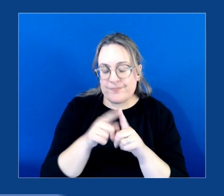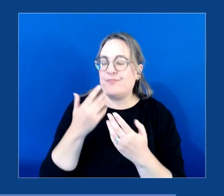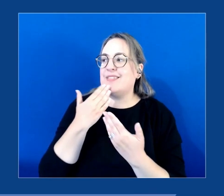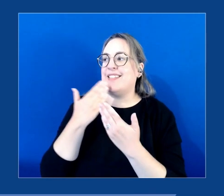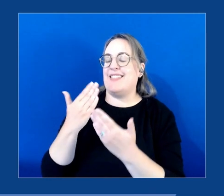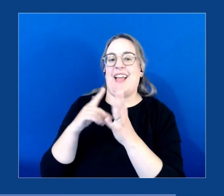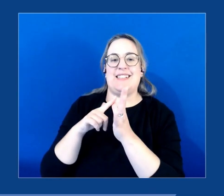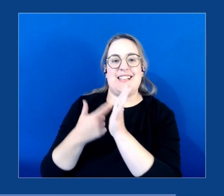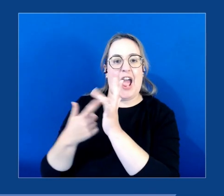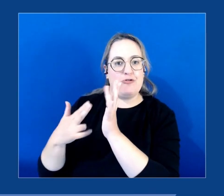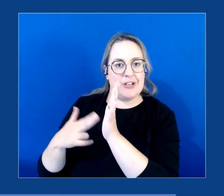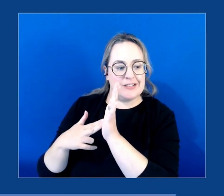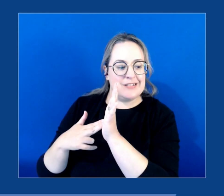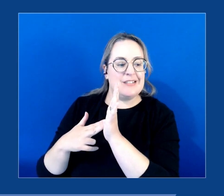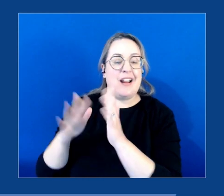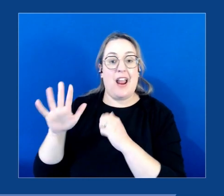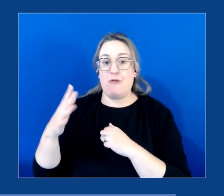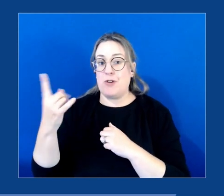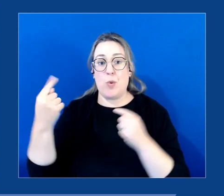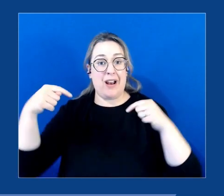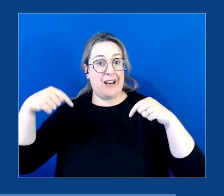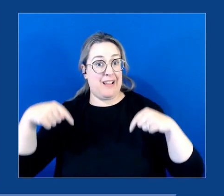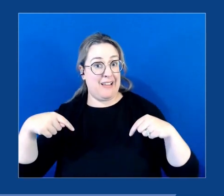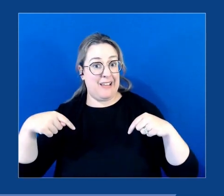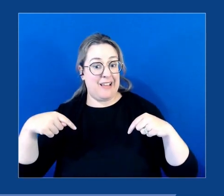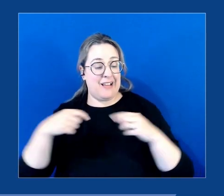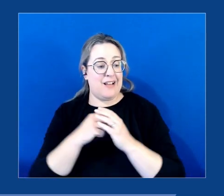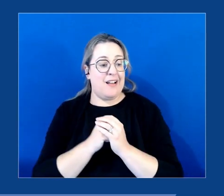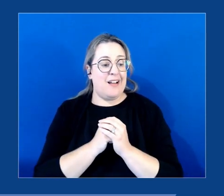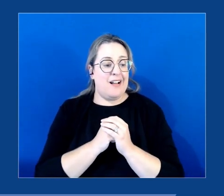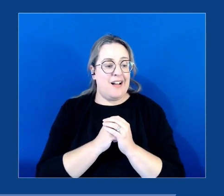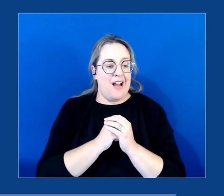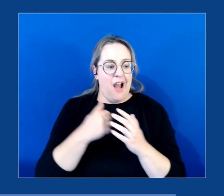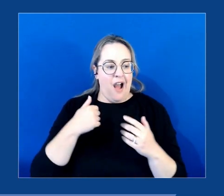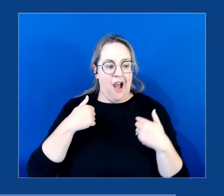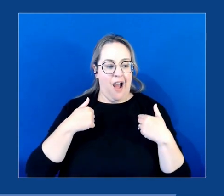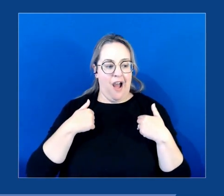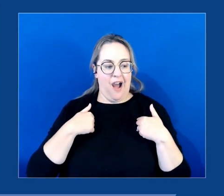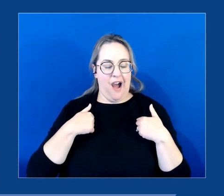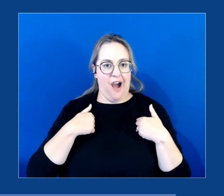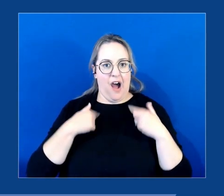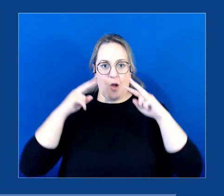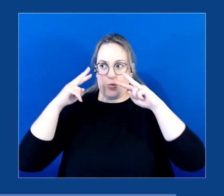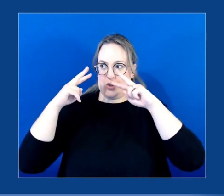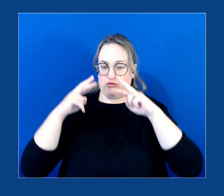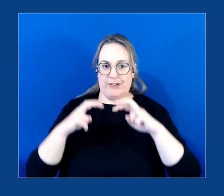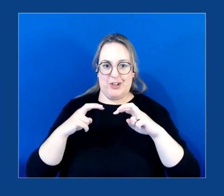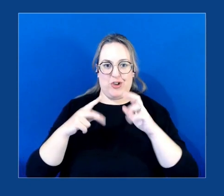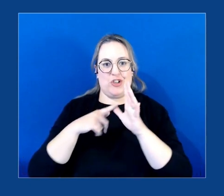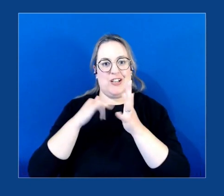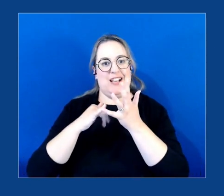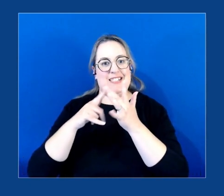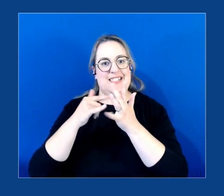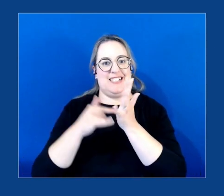Marcia and everyone here. I was just beginning as a research assistant to the